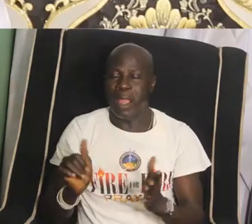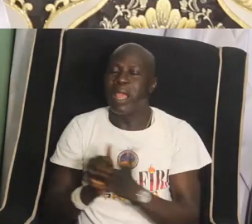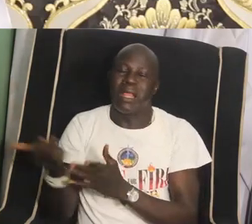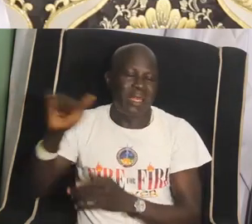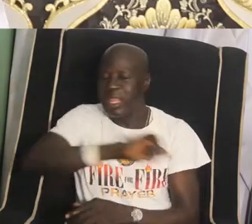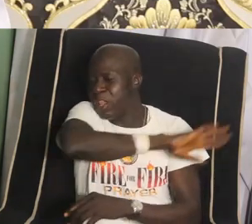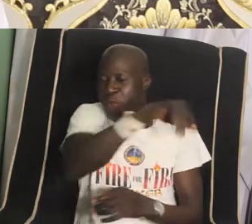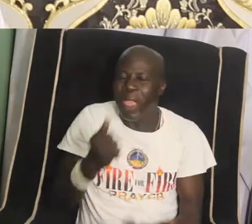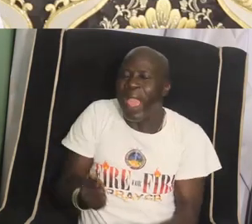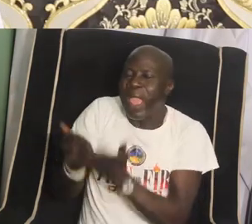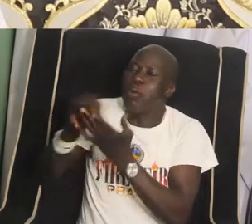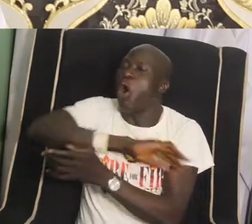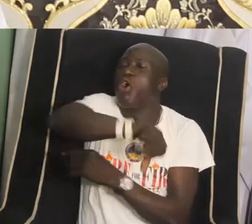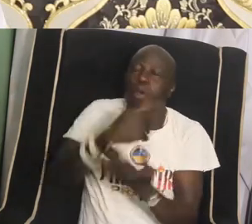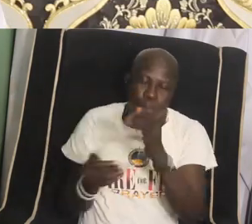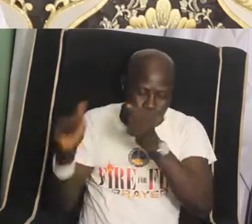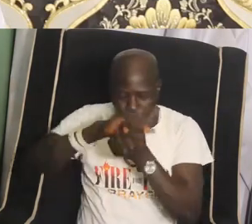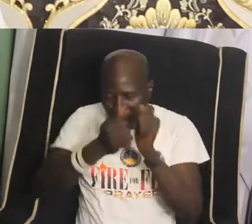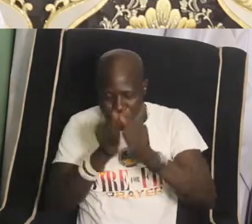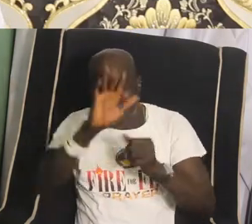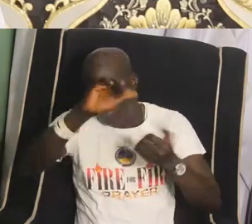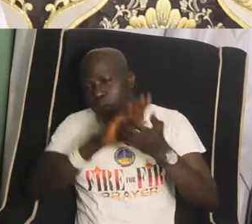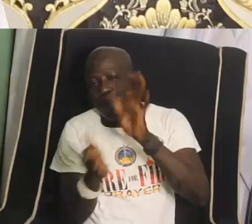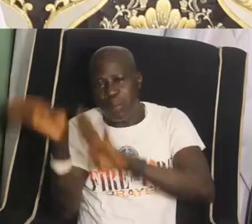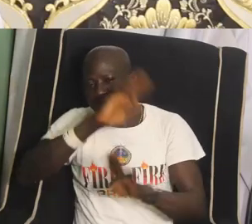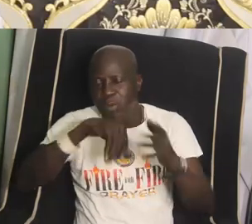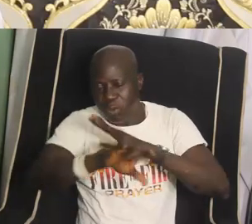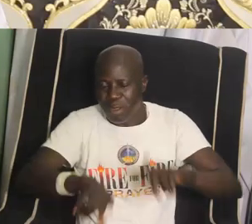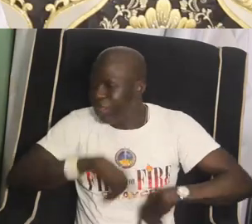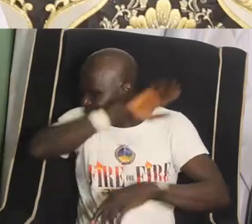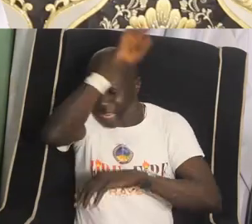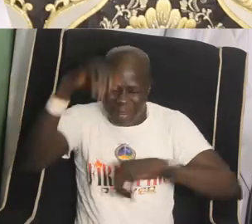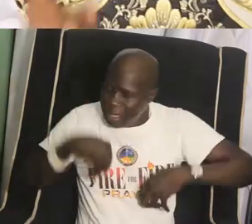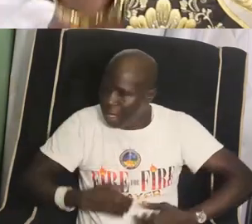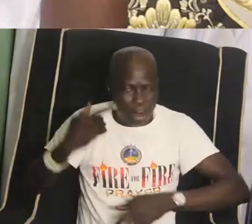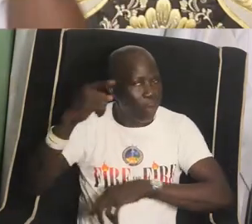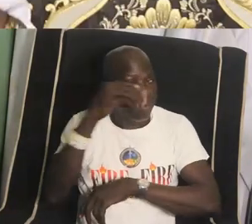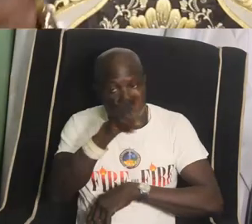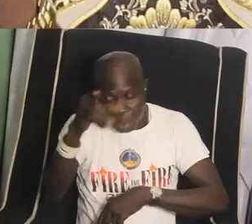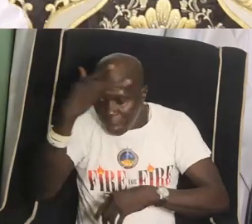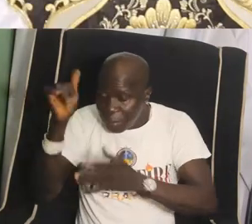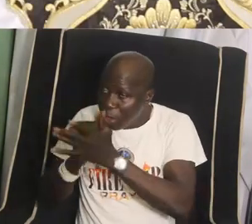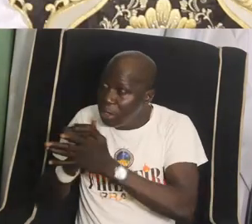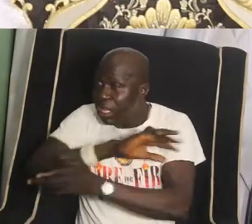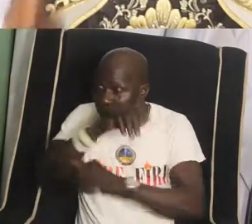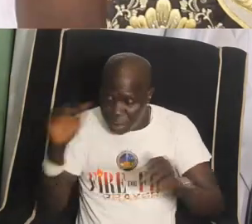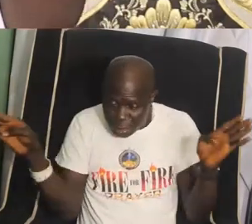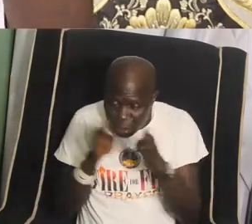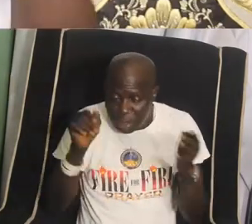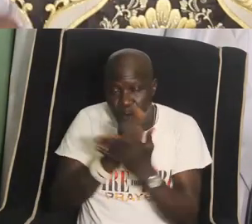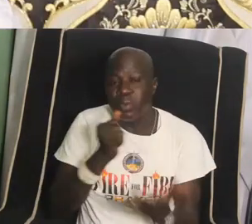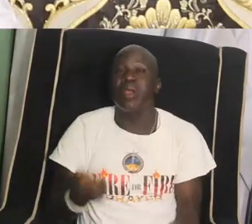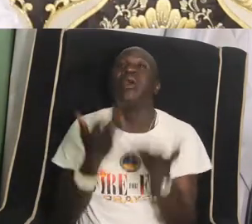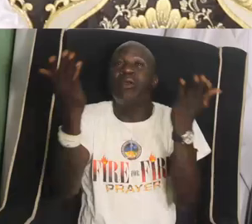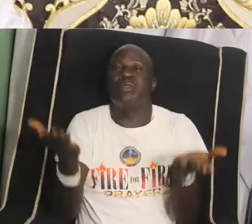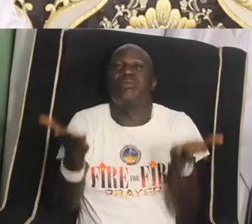helper. Those people will carry the burden of your life. They cannot be tired of you. Because they are your destiny